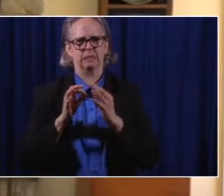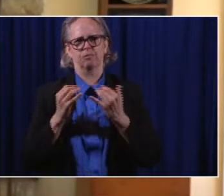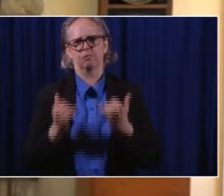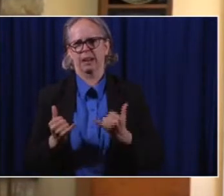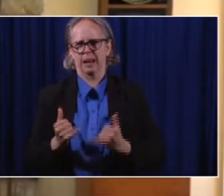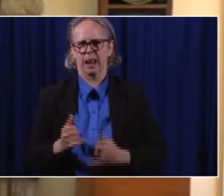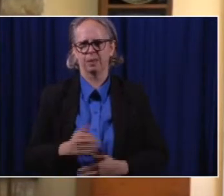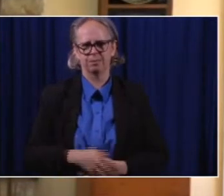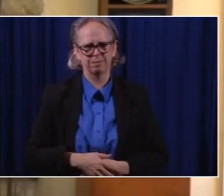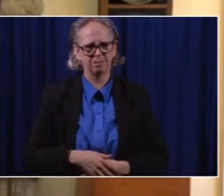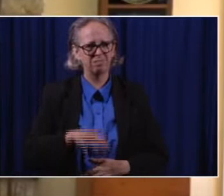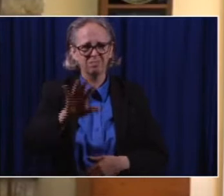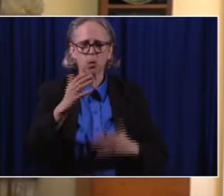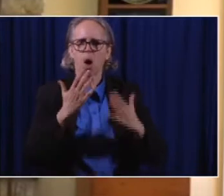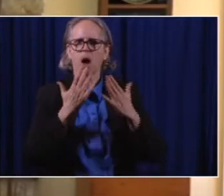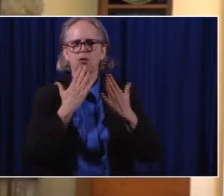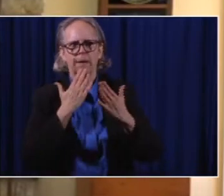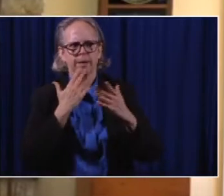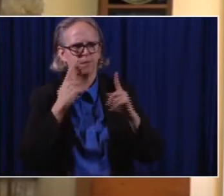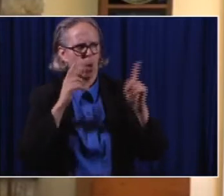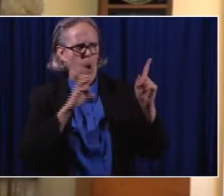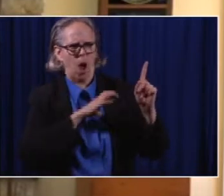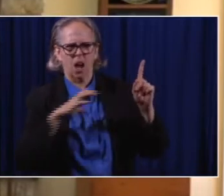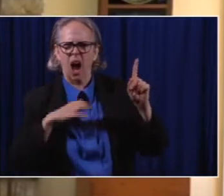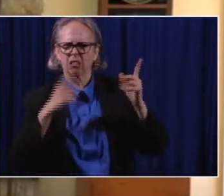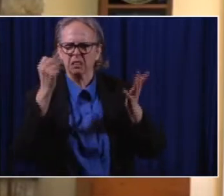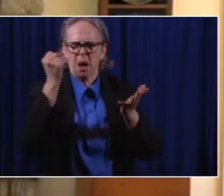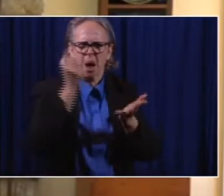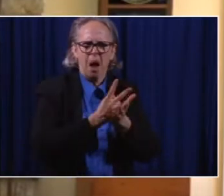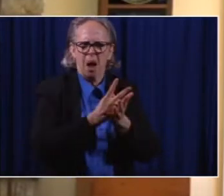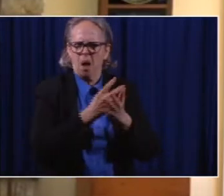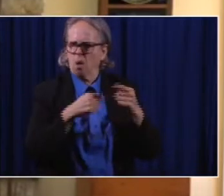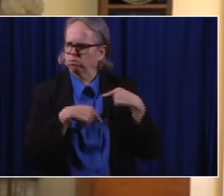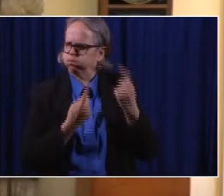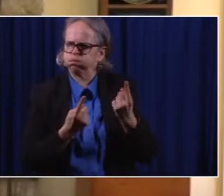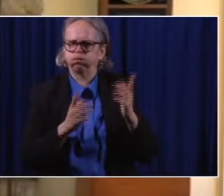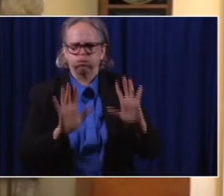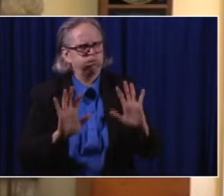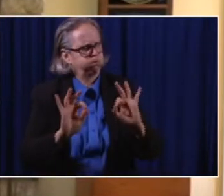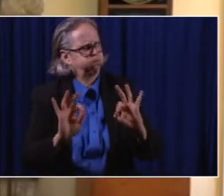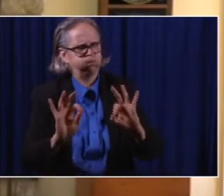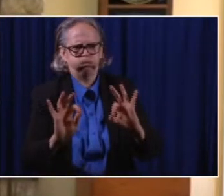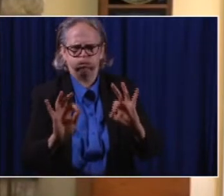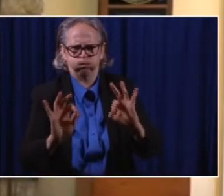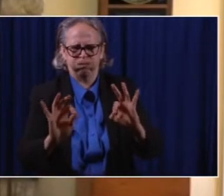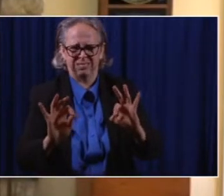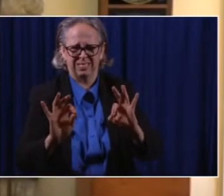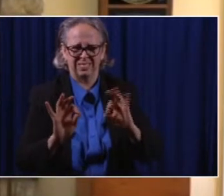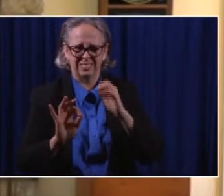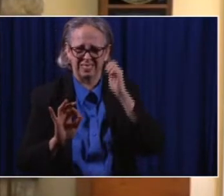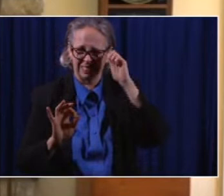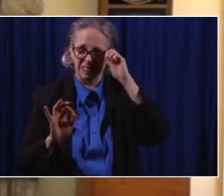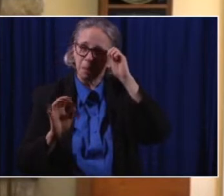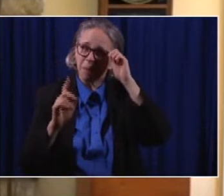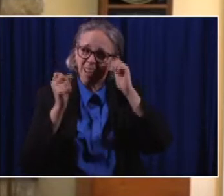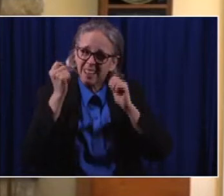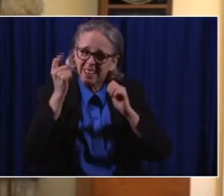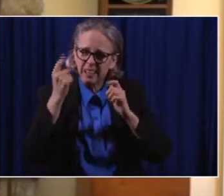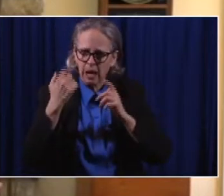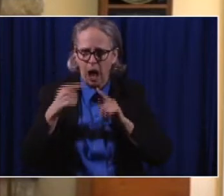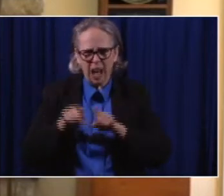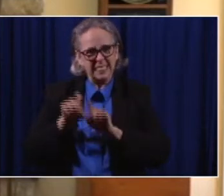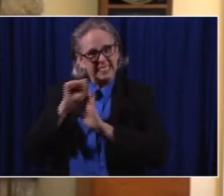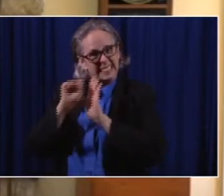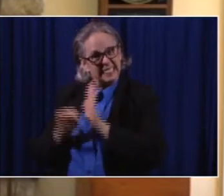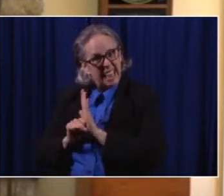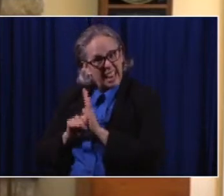We are grateful for the help that Congress has given us in the past. We do not have the ability in Ohio. We have to balance